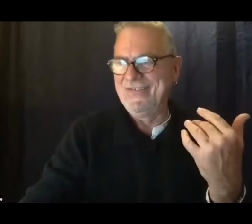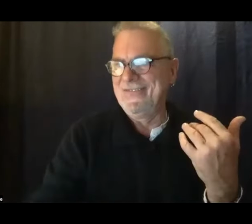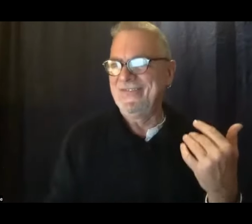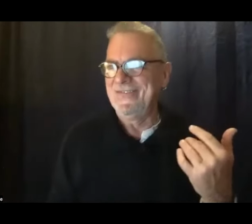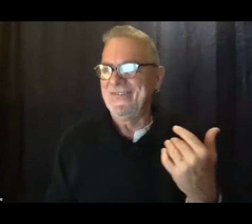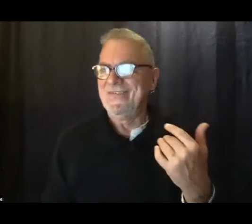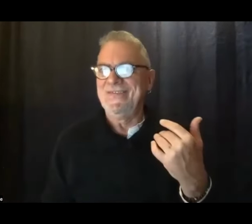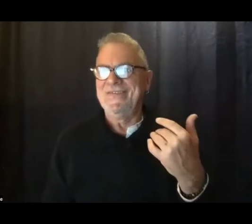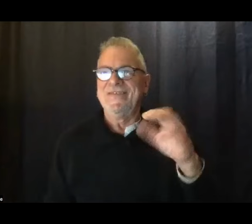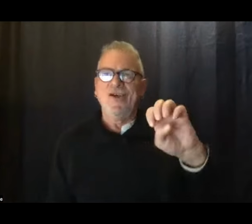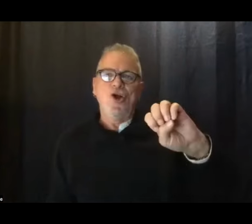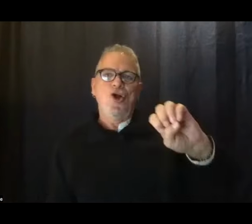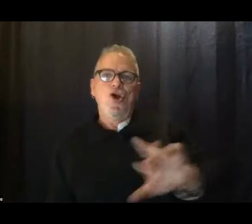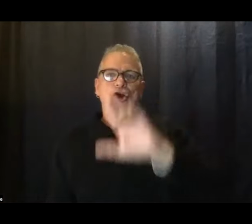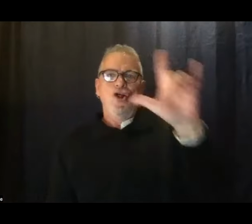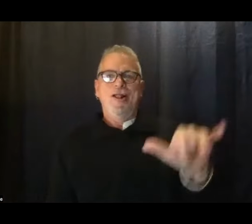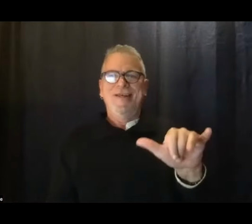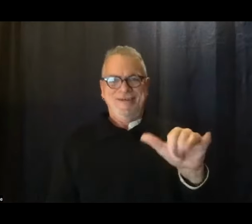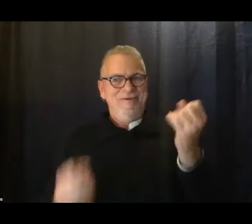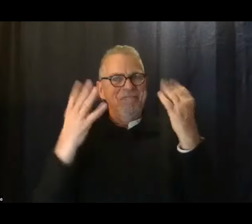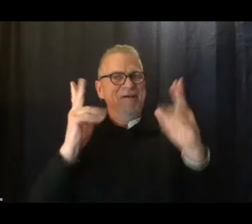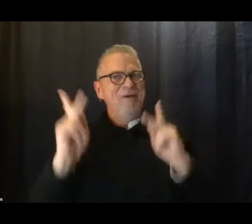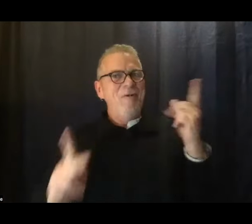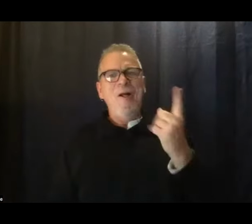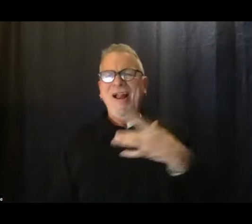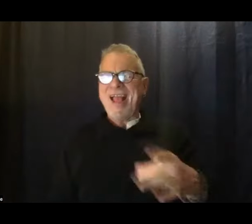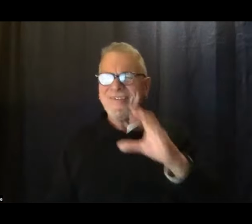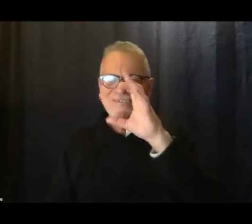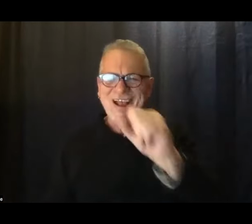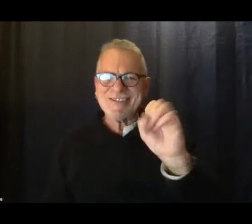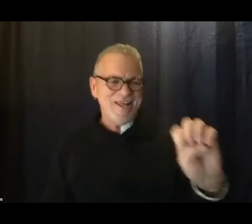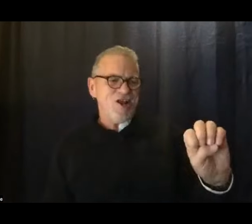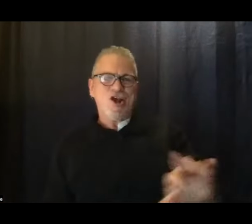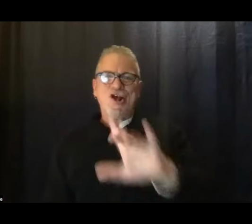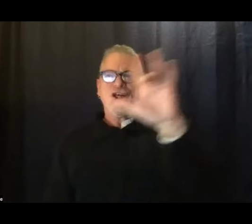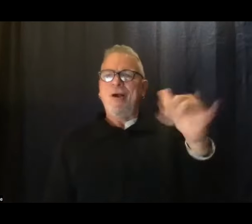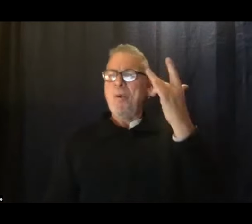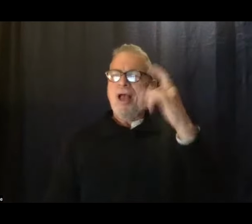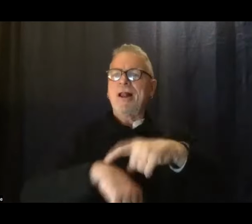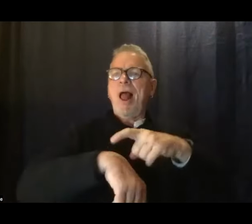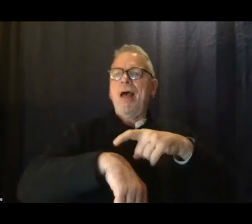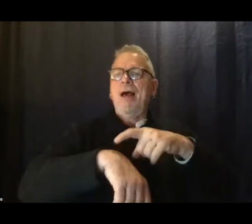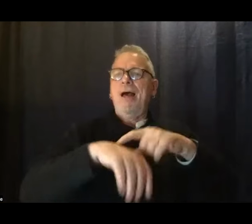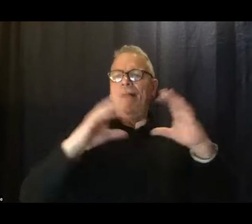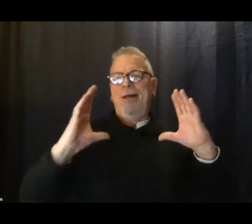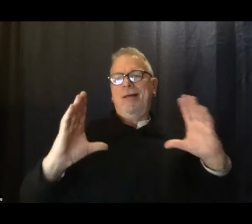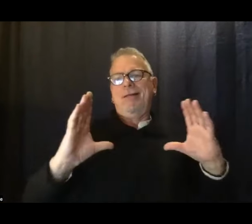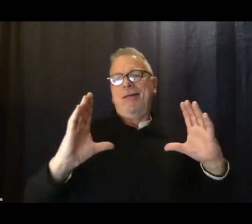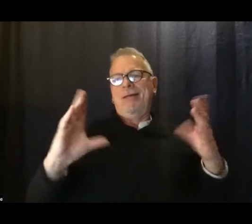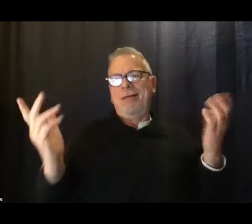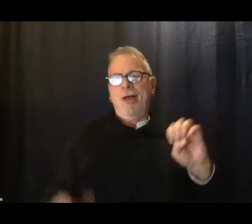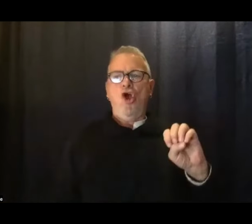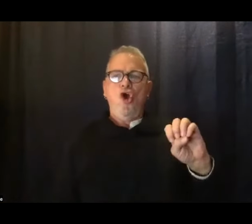So again, those are those 4 letters, and I want to go on to the 5 letters. Early. Many people like this, early. It's